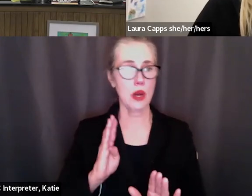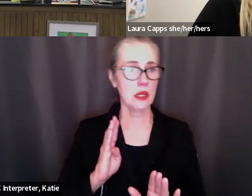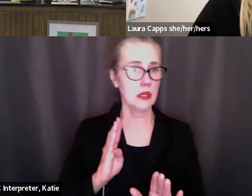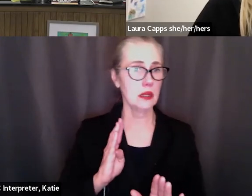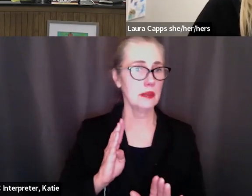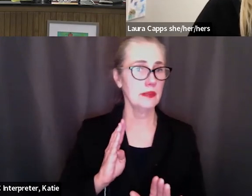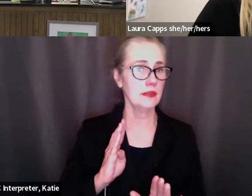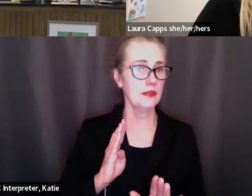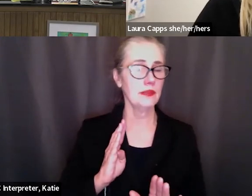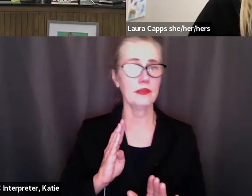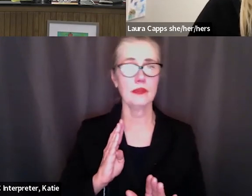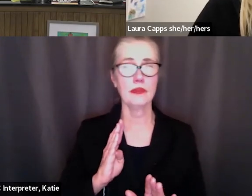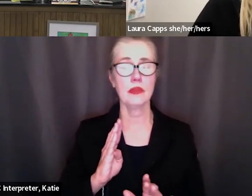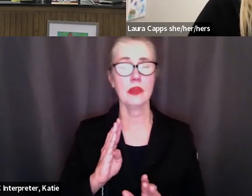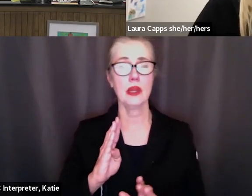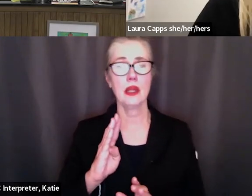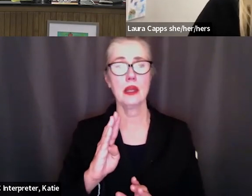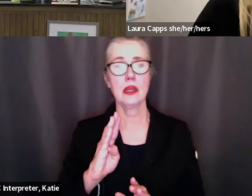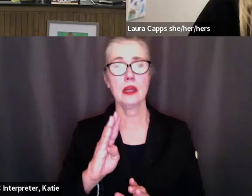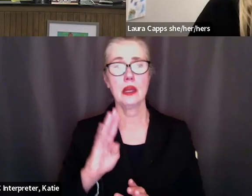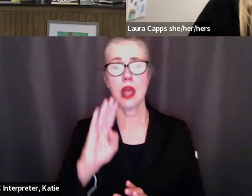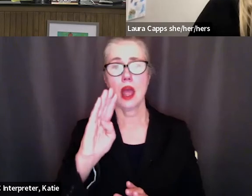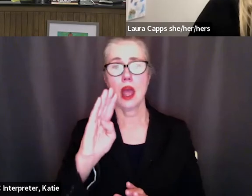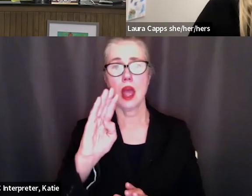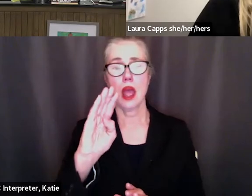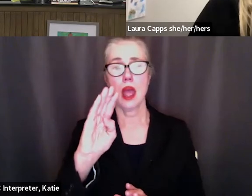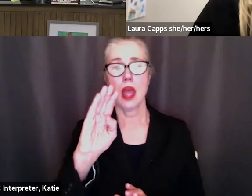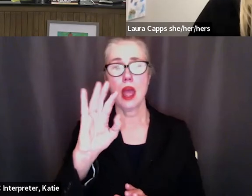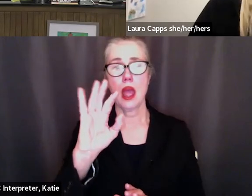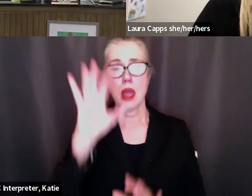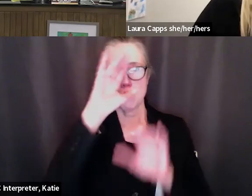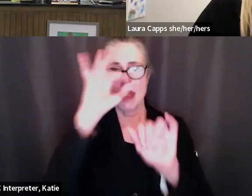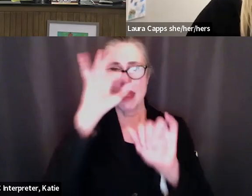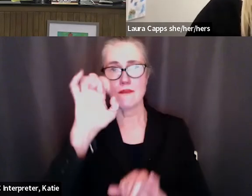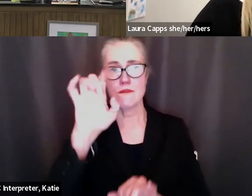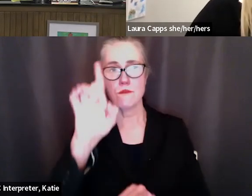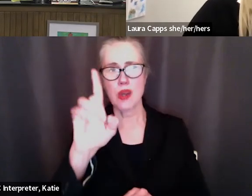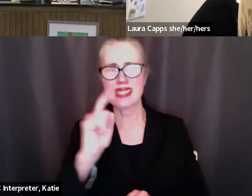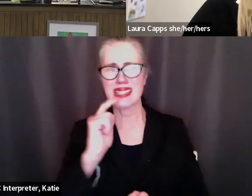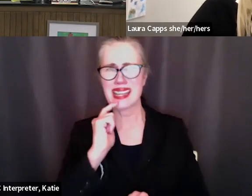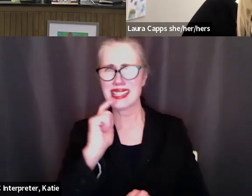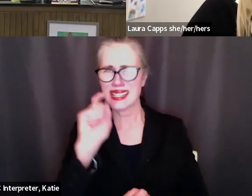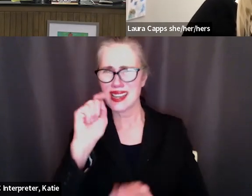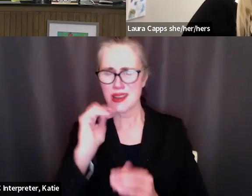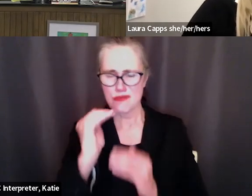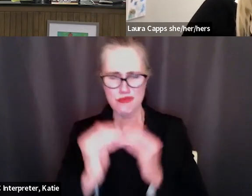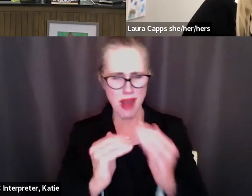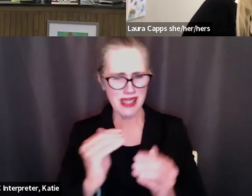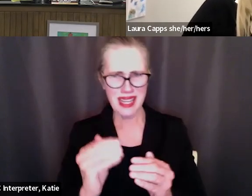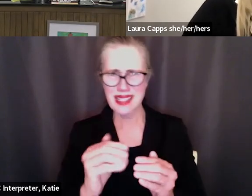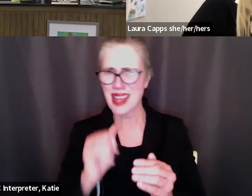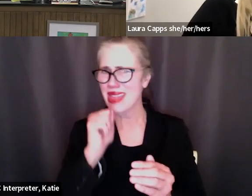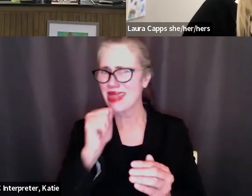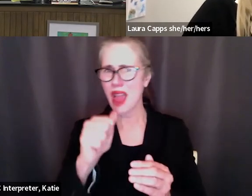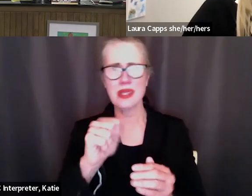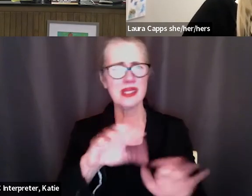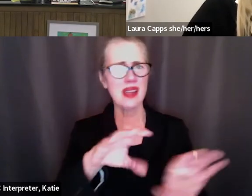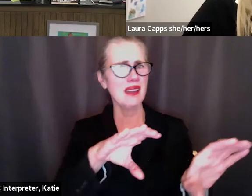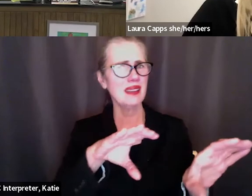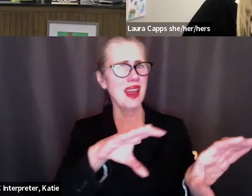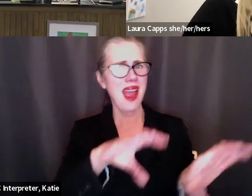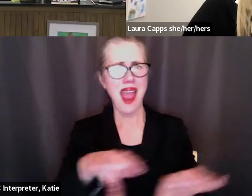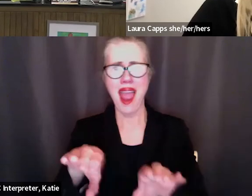i have a question about process i i'm not sure you can take a vote on something that wasn't on the action wasn't an action agenda item